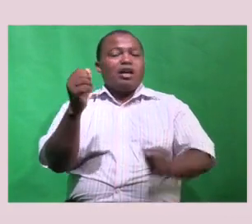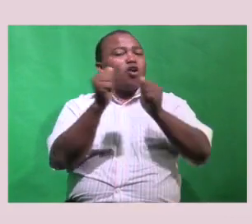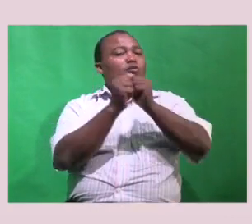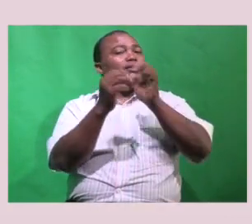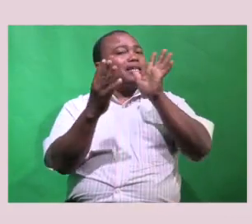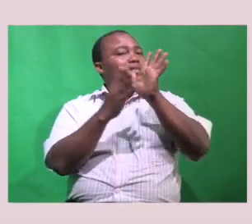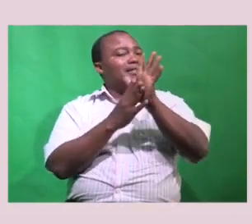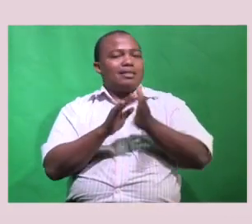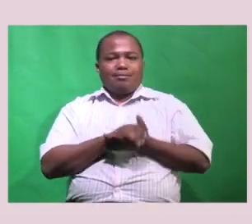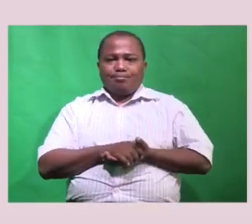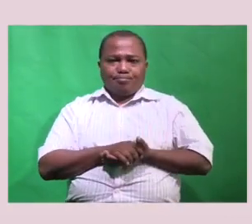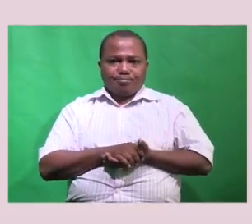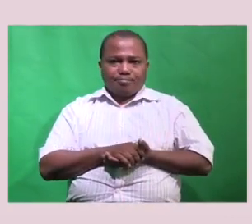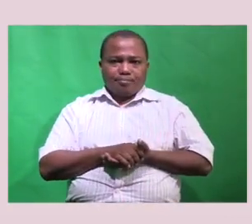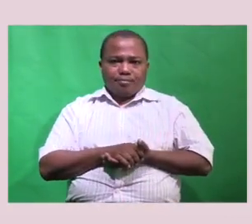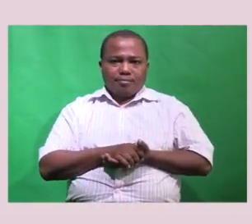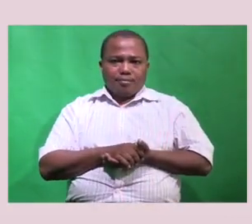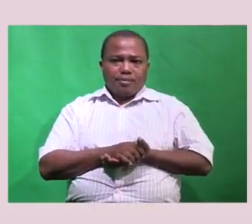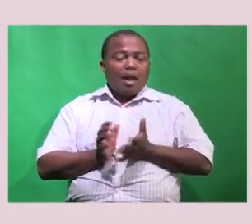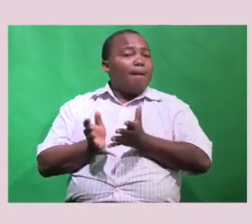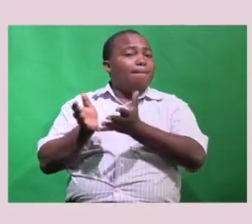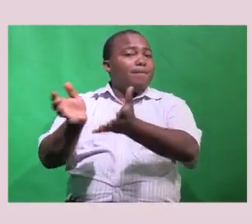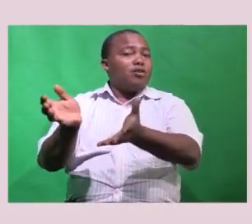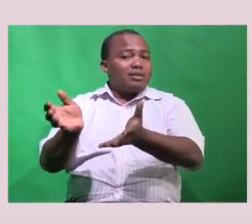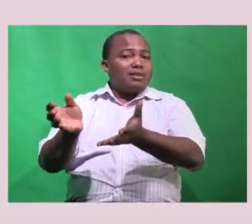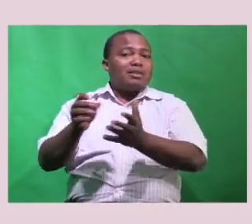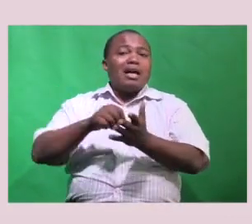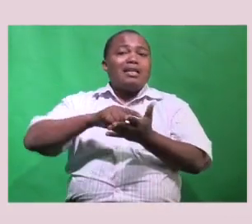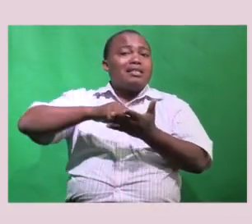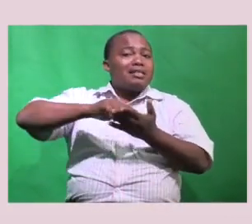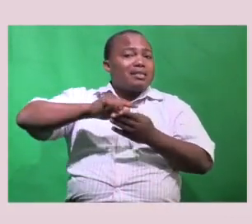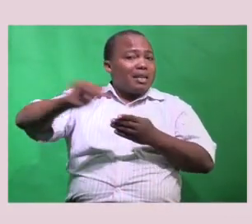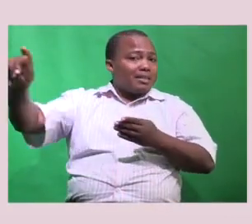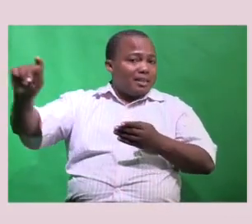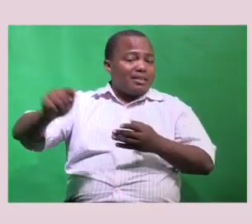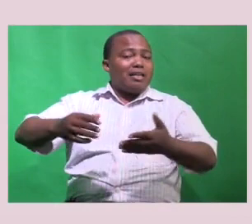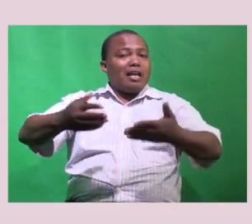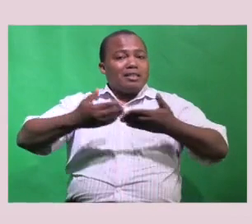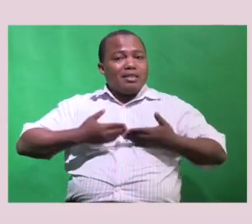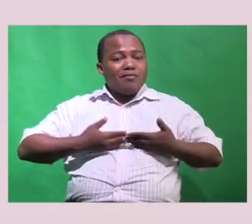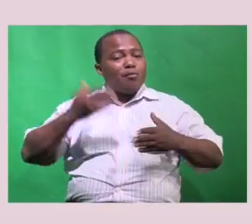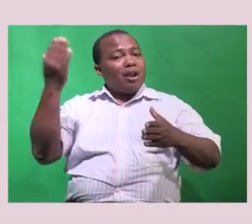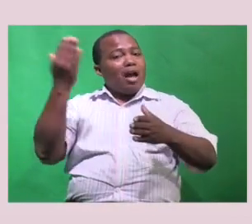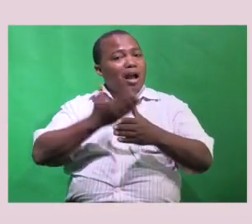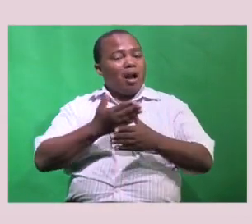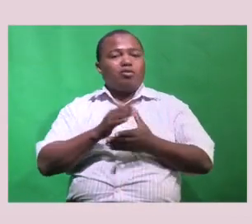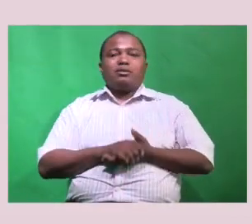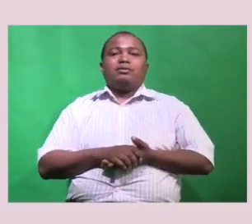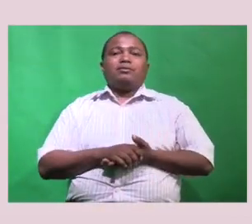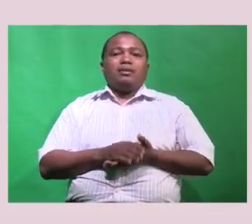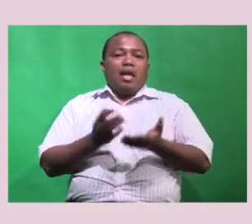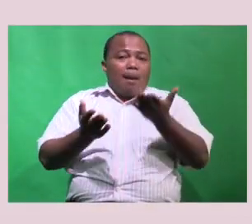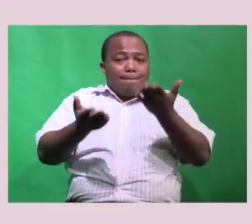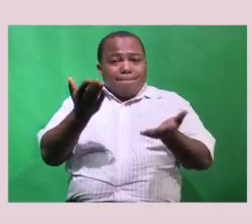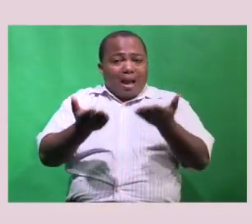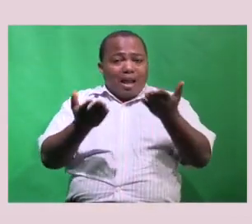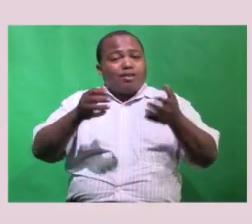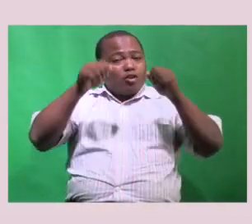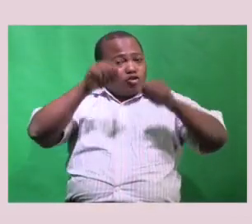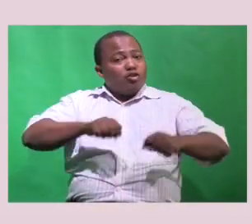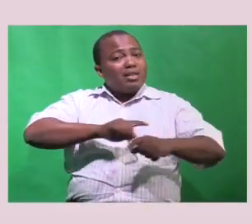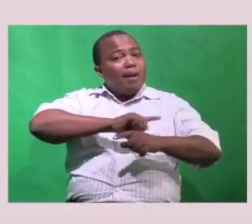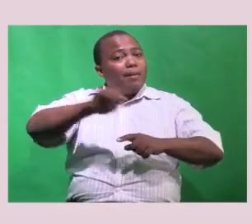2019. Post the transactions to the rent receivable account. The balance should be transferred